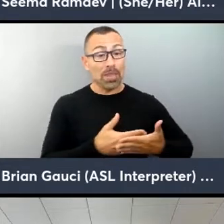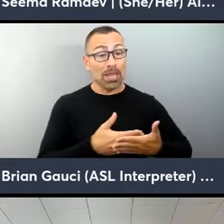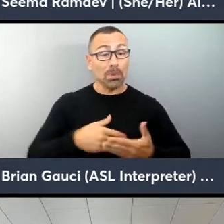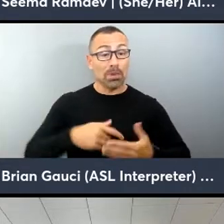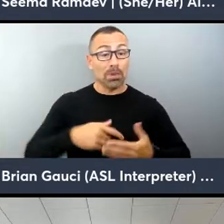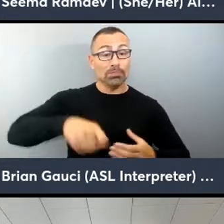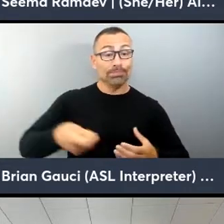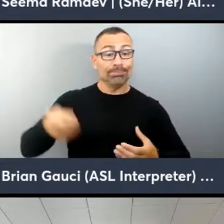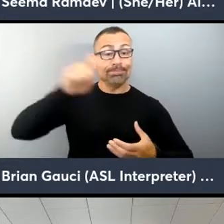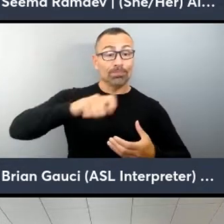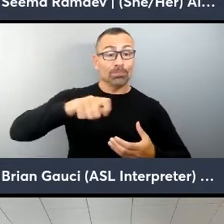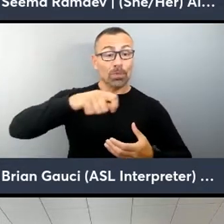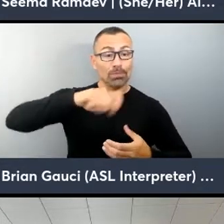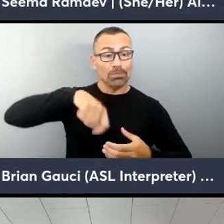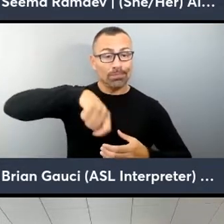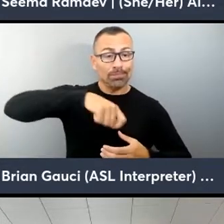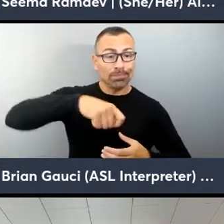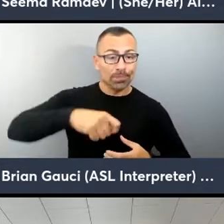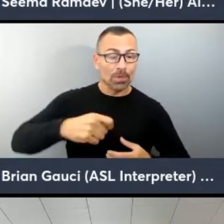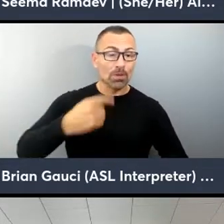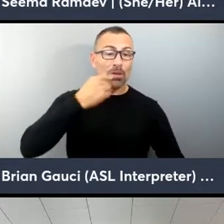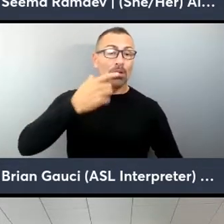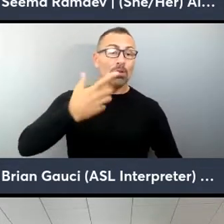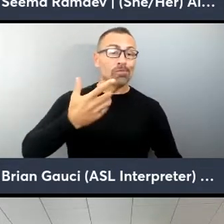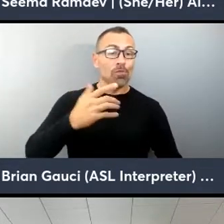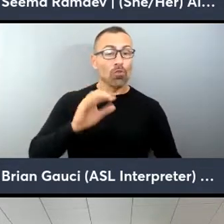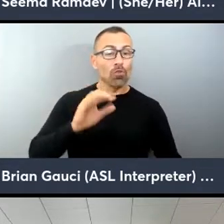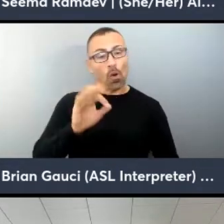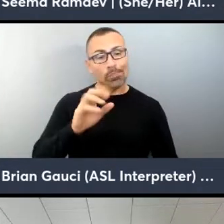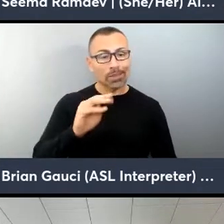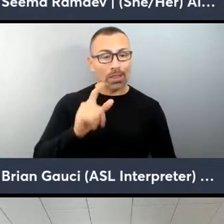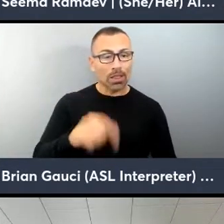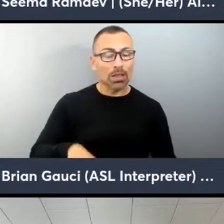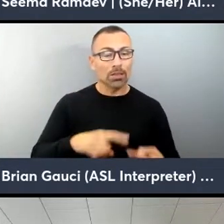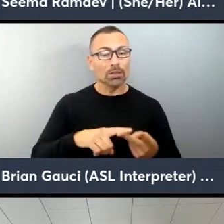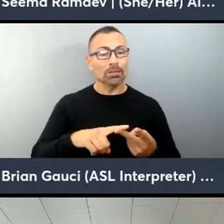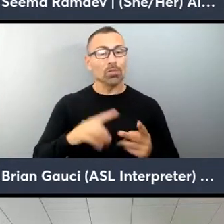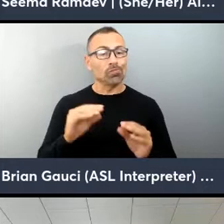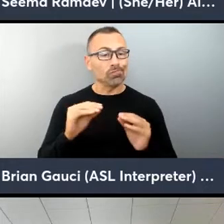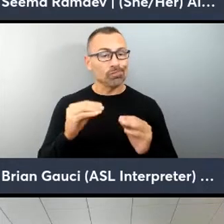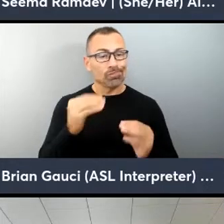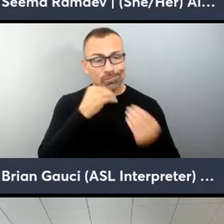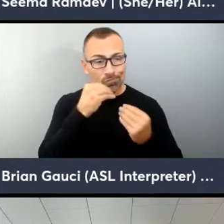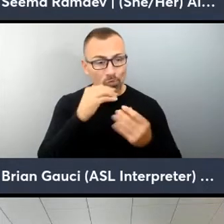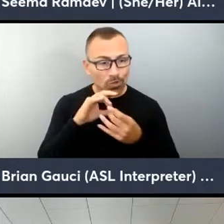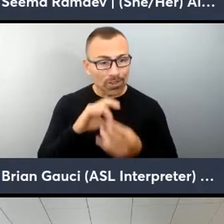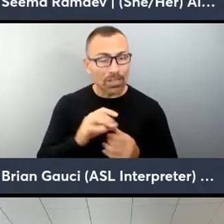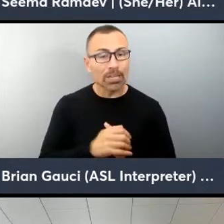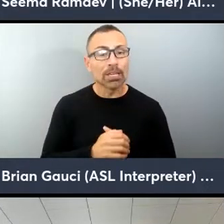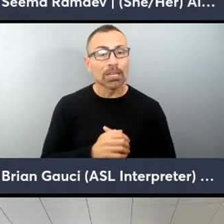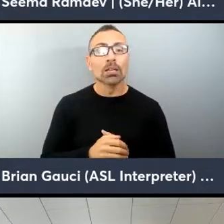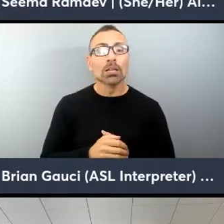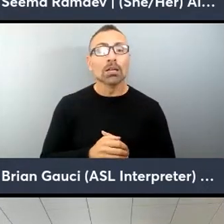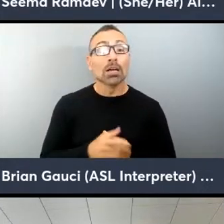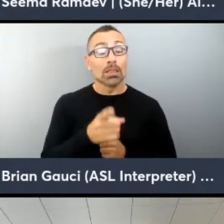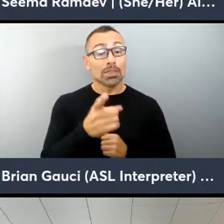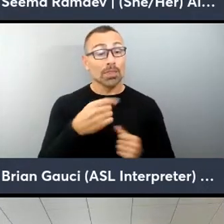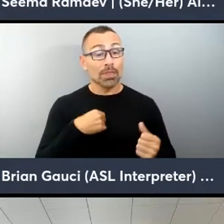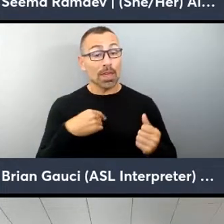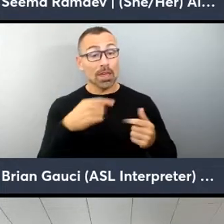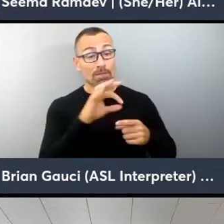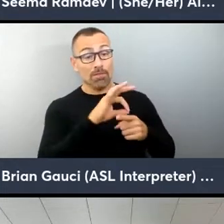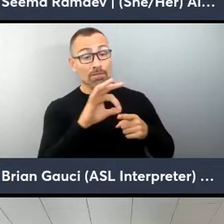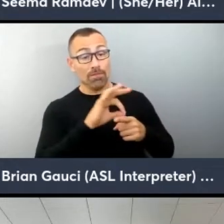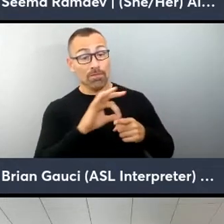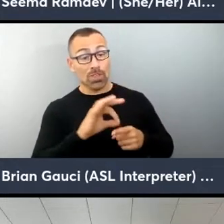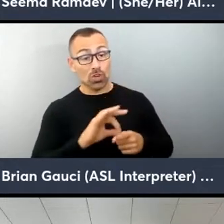food related. And these have, obviously each of these features has